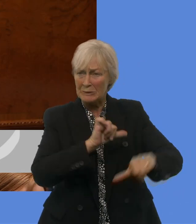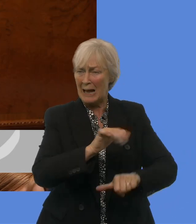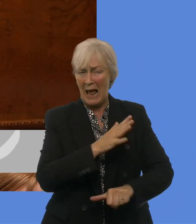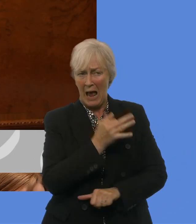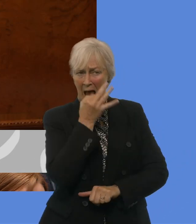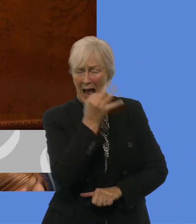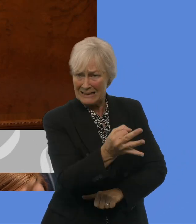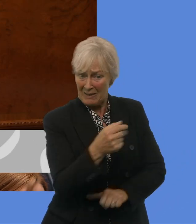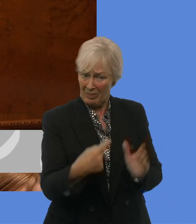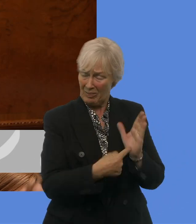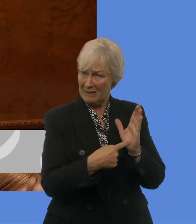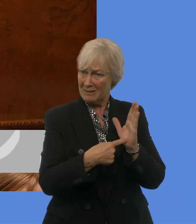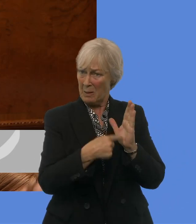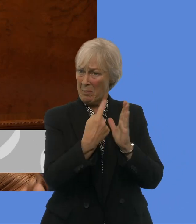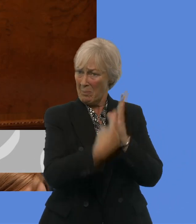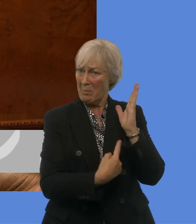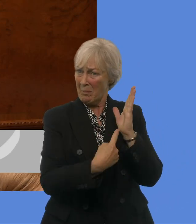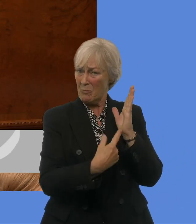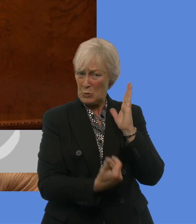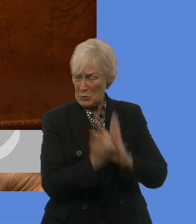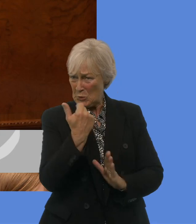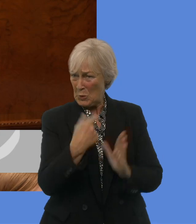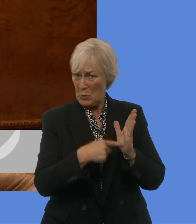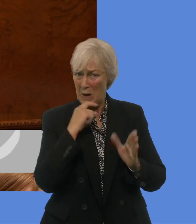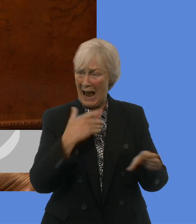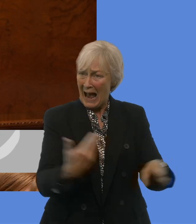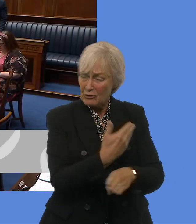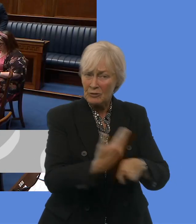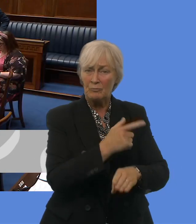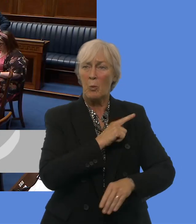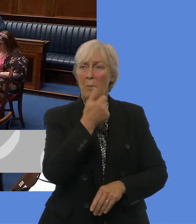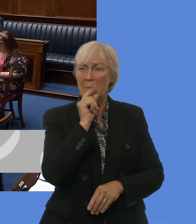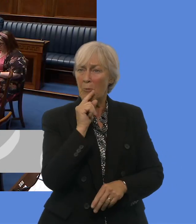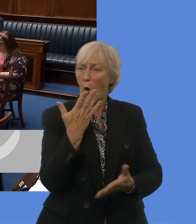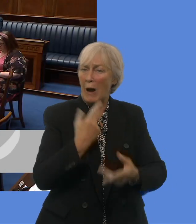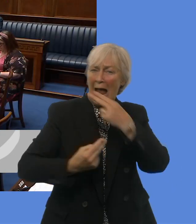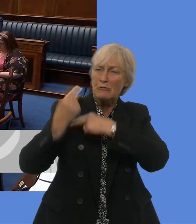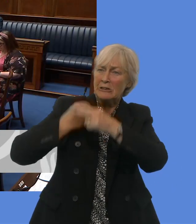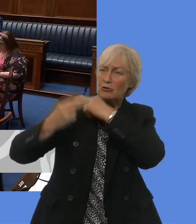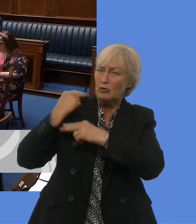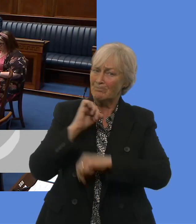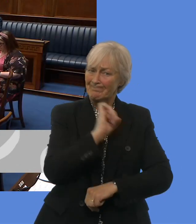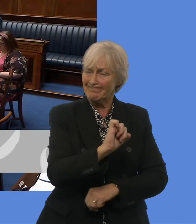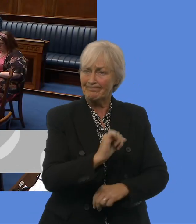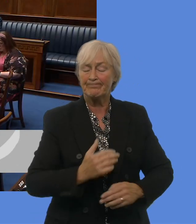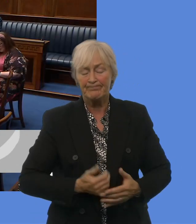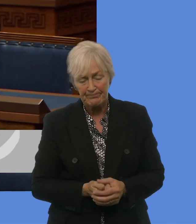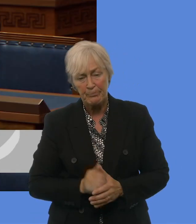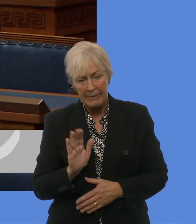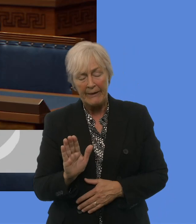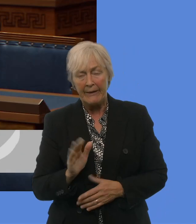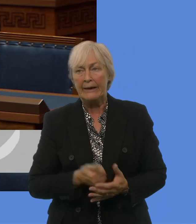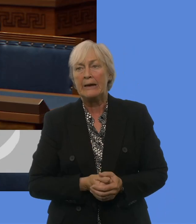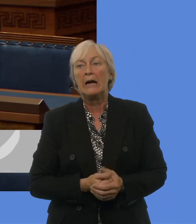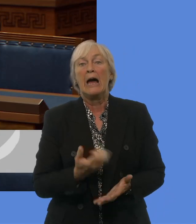bill will enable councils to take action to protect our built heritage. So this will have